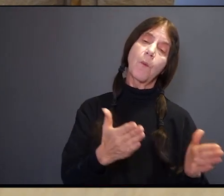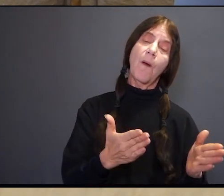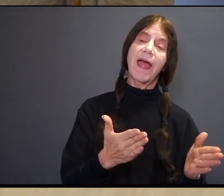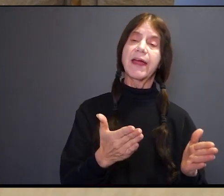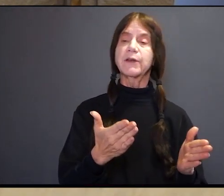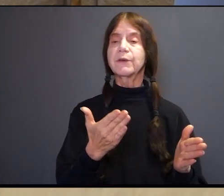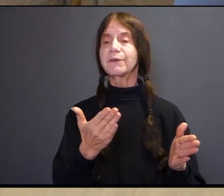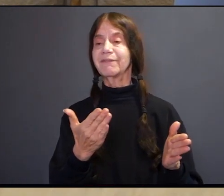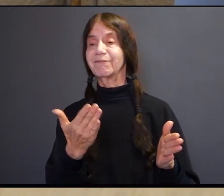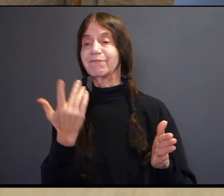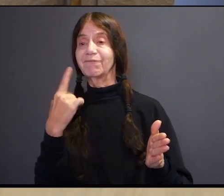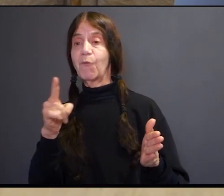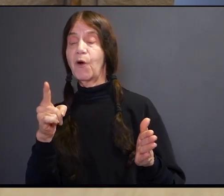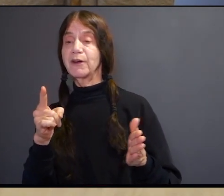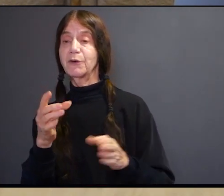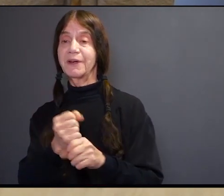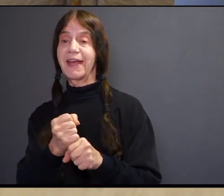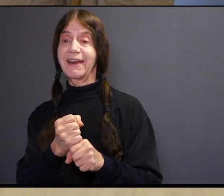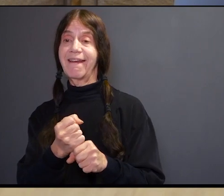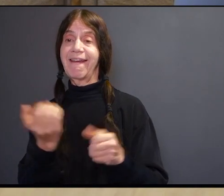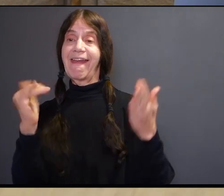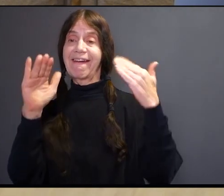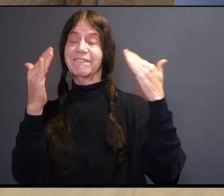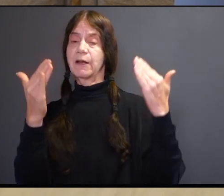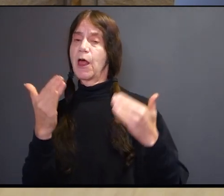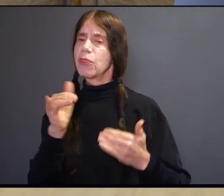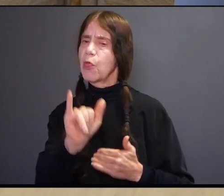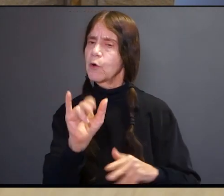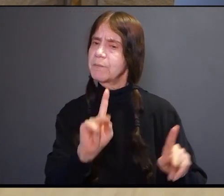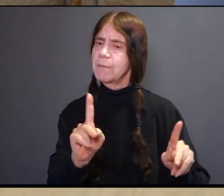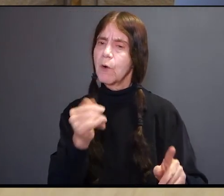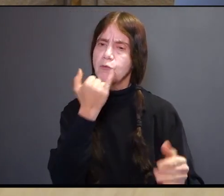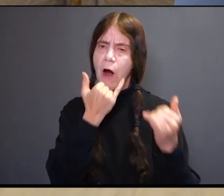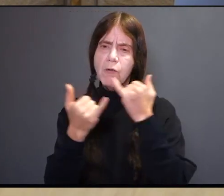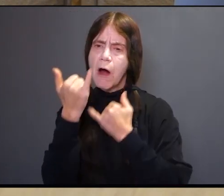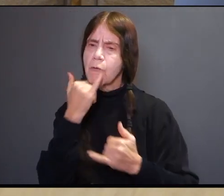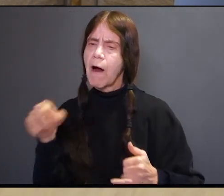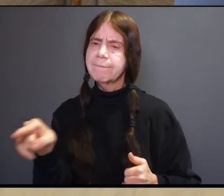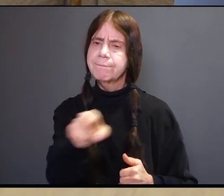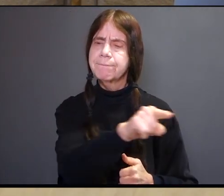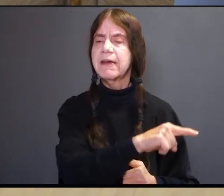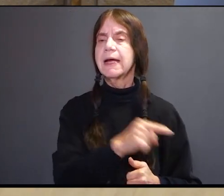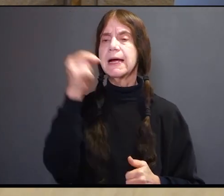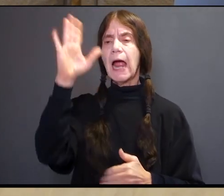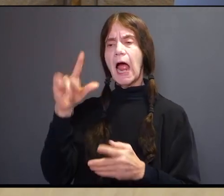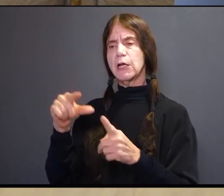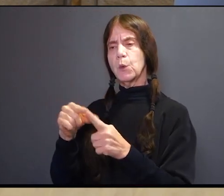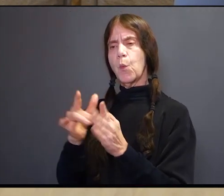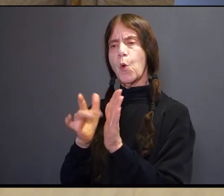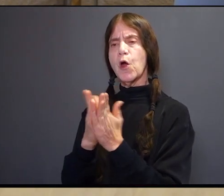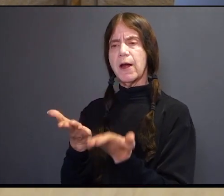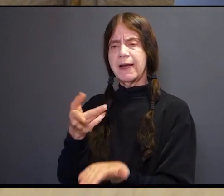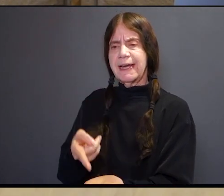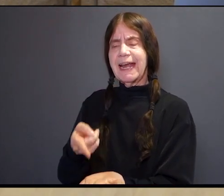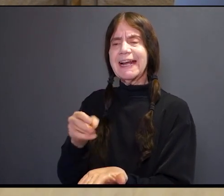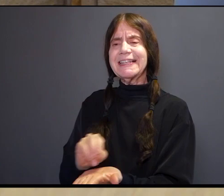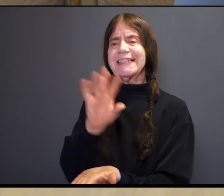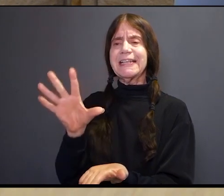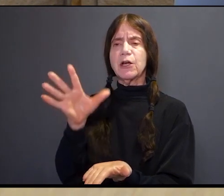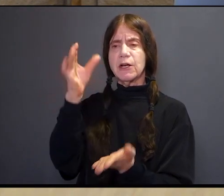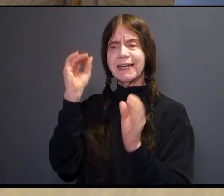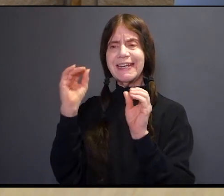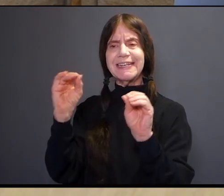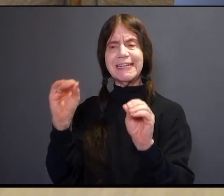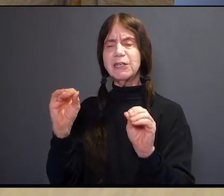they teach. These people are sadly mistaken. For God's word clearly teaches